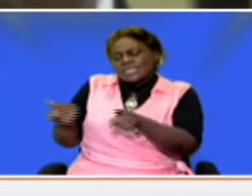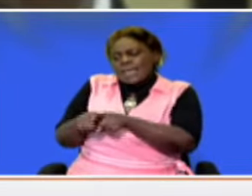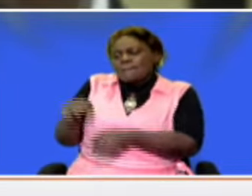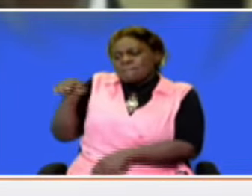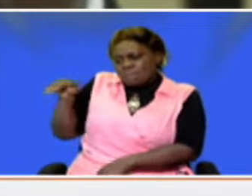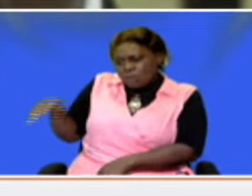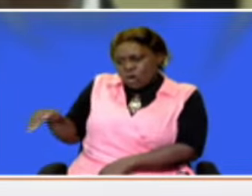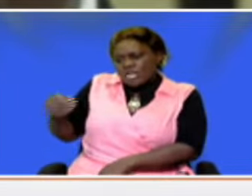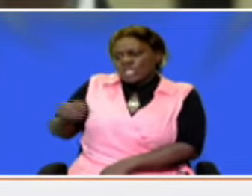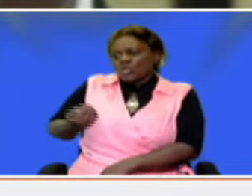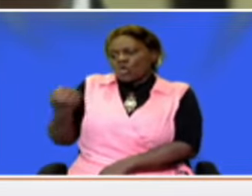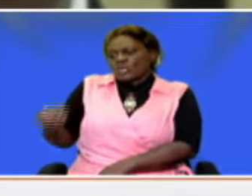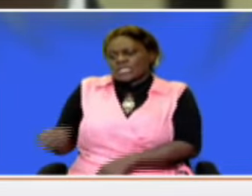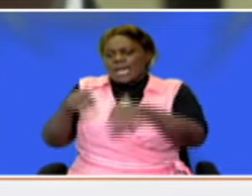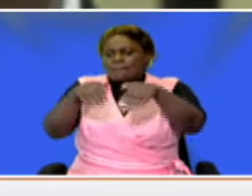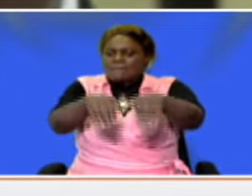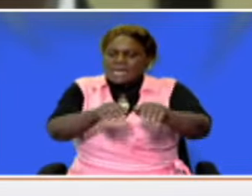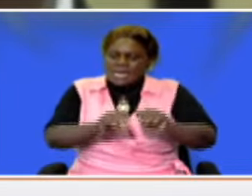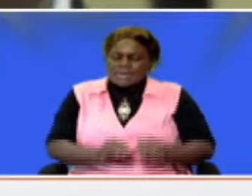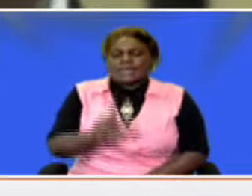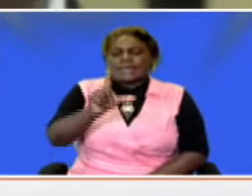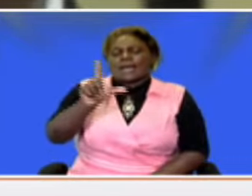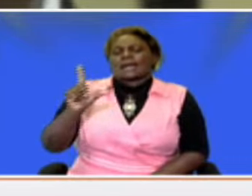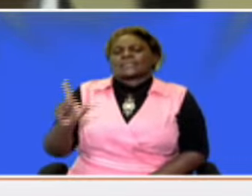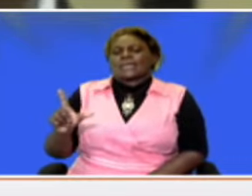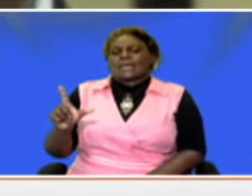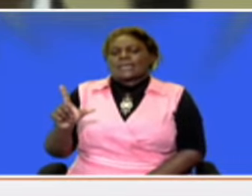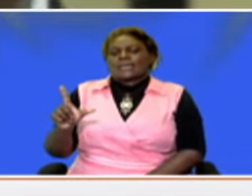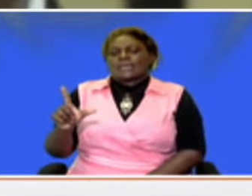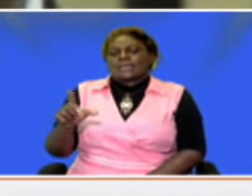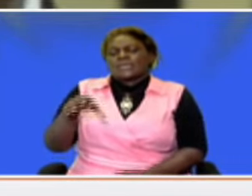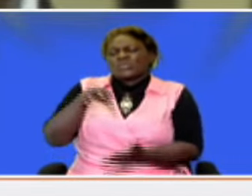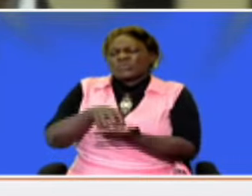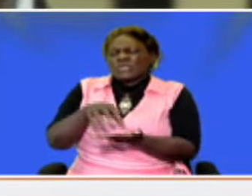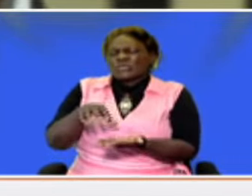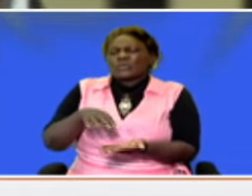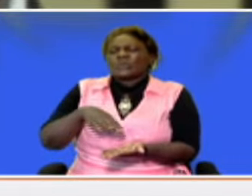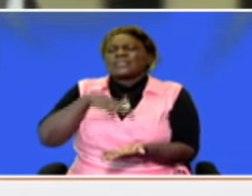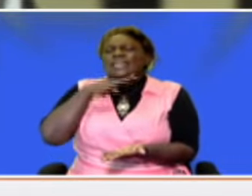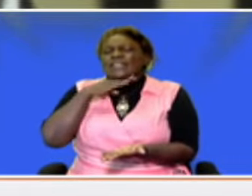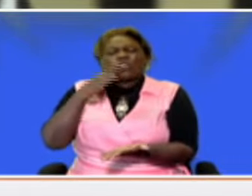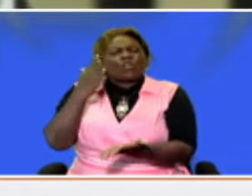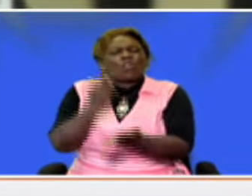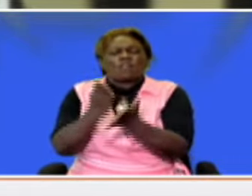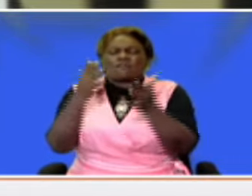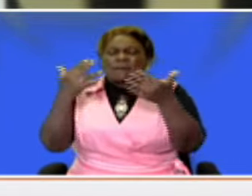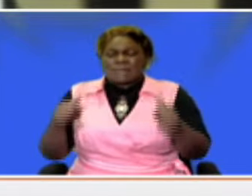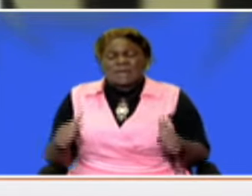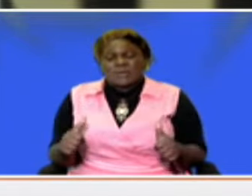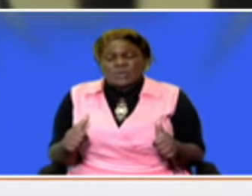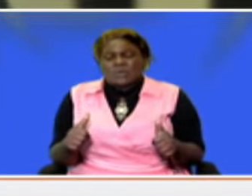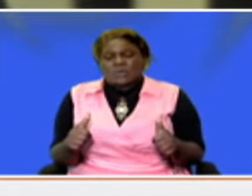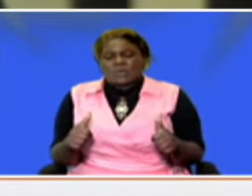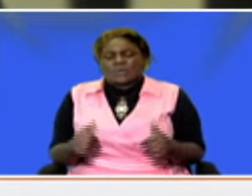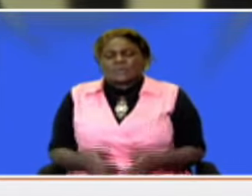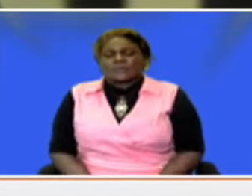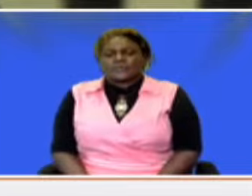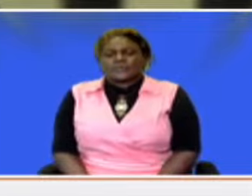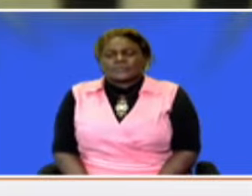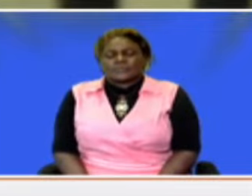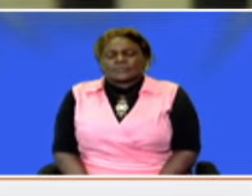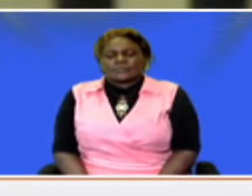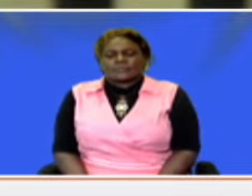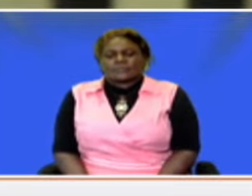morning that Njambi was being laid to rest. The circumstances surrounding his death, however, remain unknown. Innocent